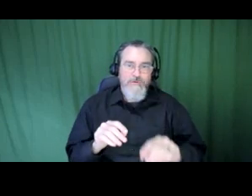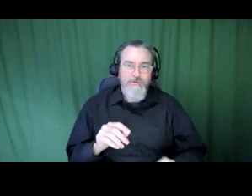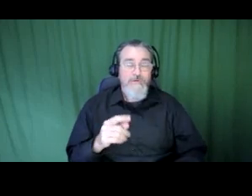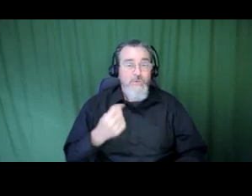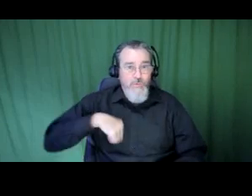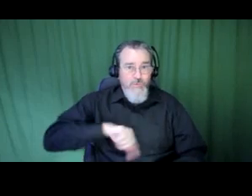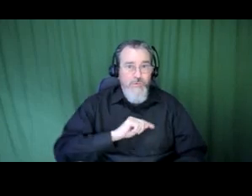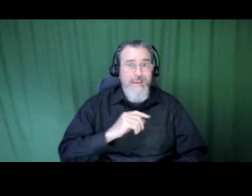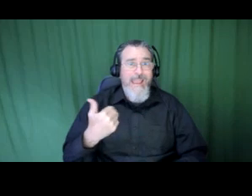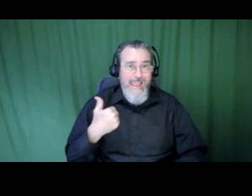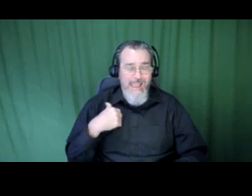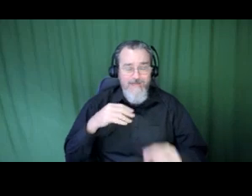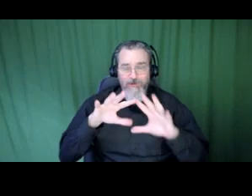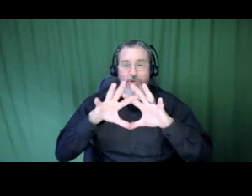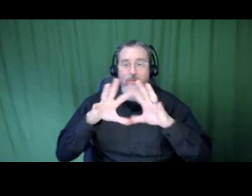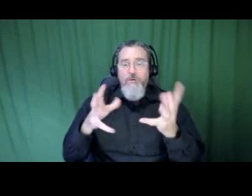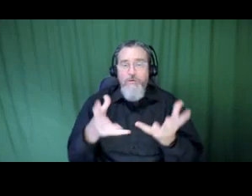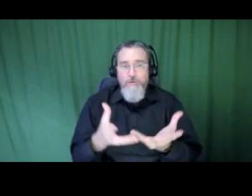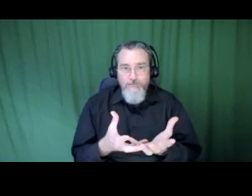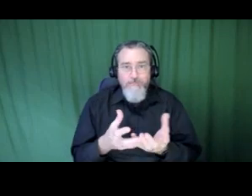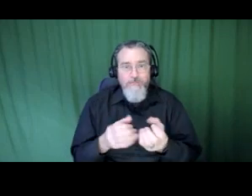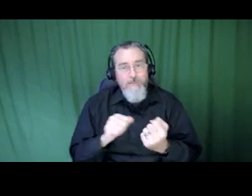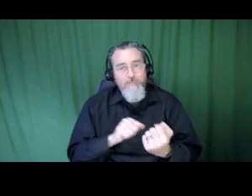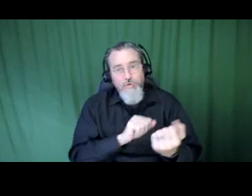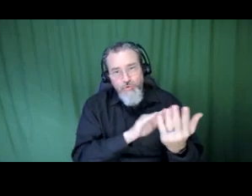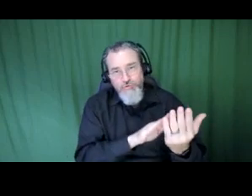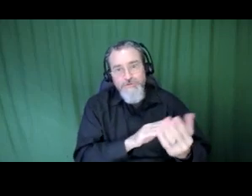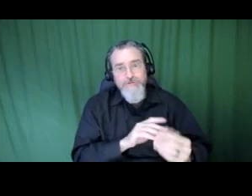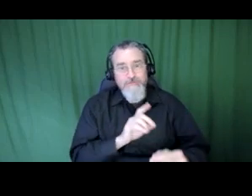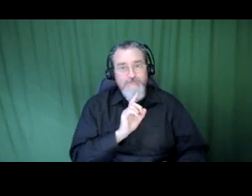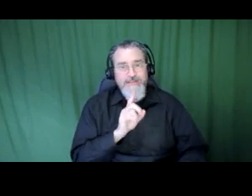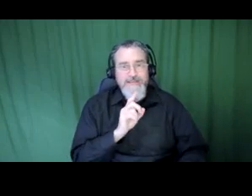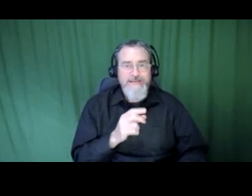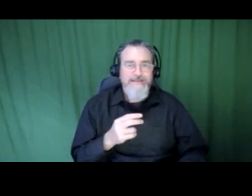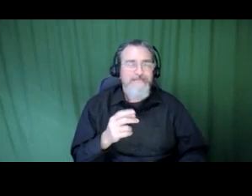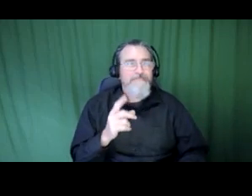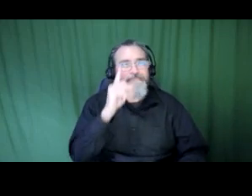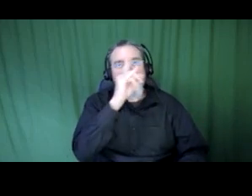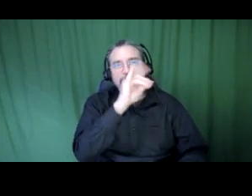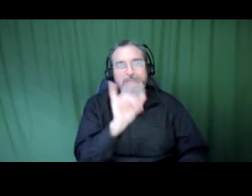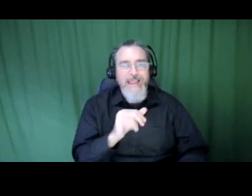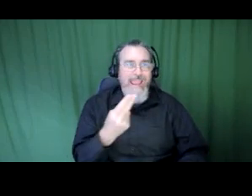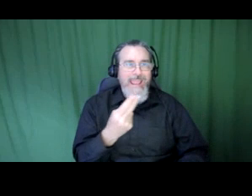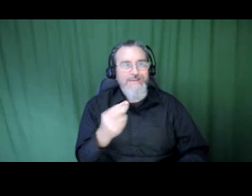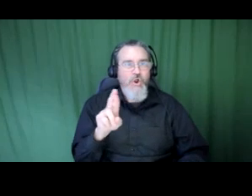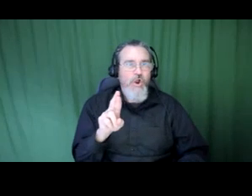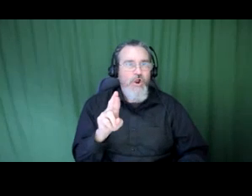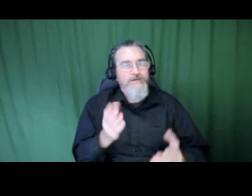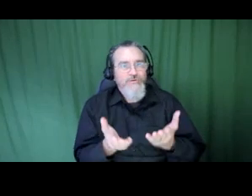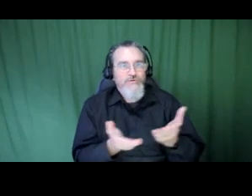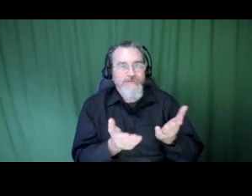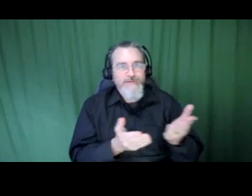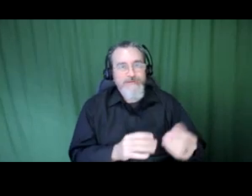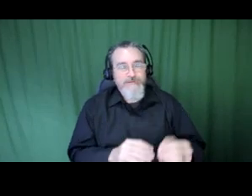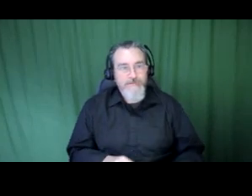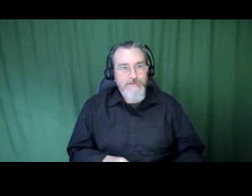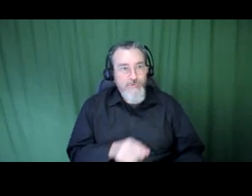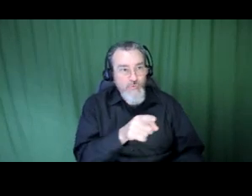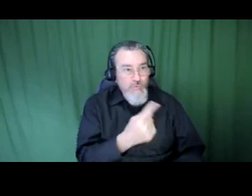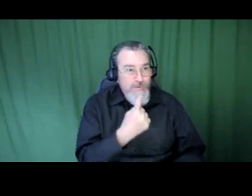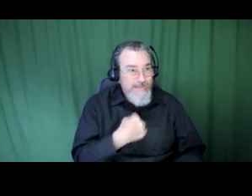and inclusive approach that is essentially HR as a service. Tell us where someone needs to go, what they need